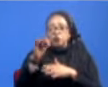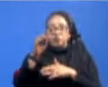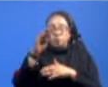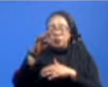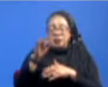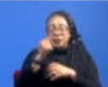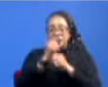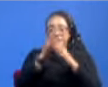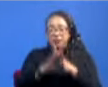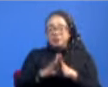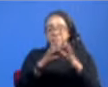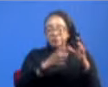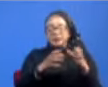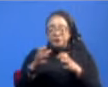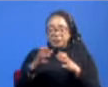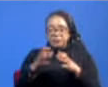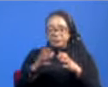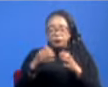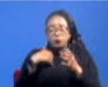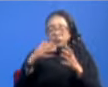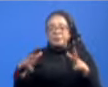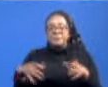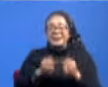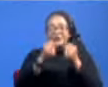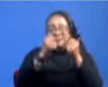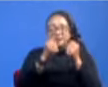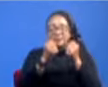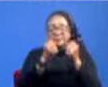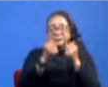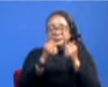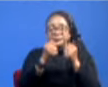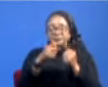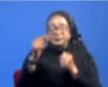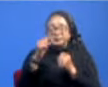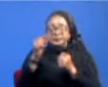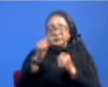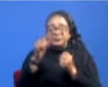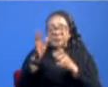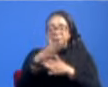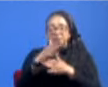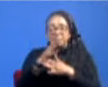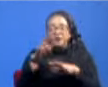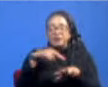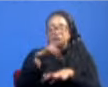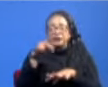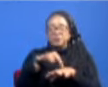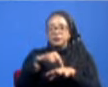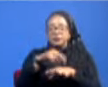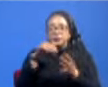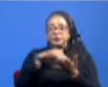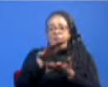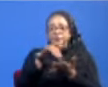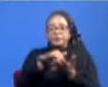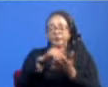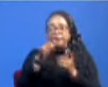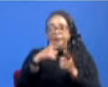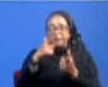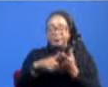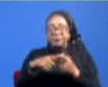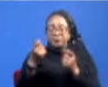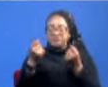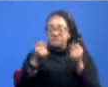Party, PKK, was abducted at the Greece embassy at the Nation Center and dramatically extradited to